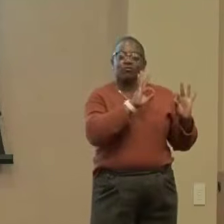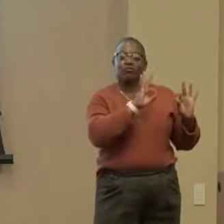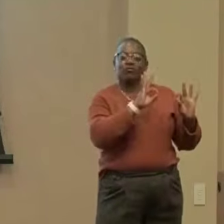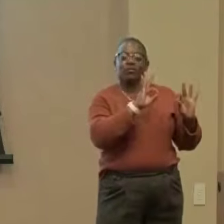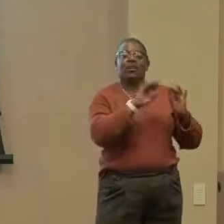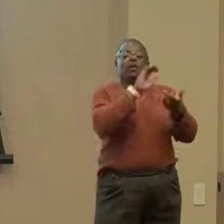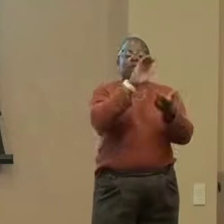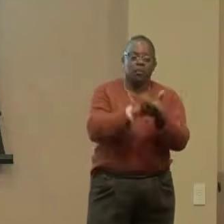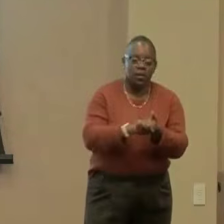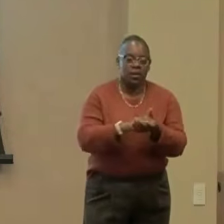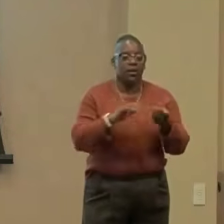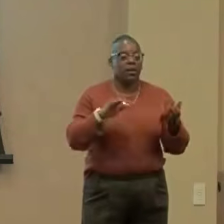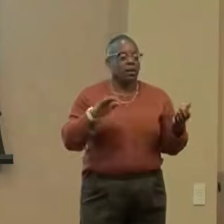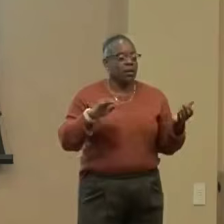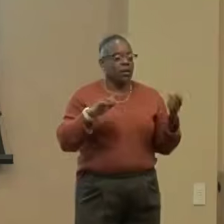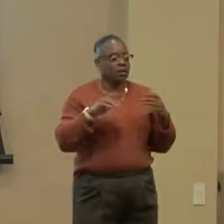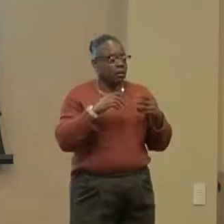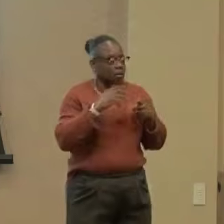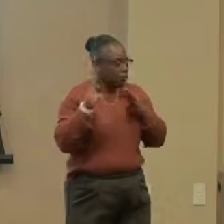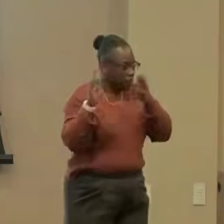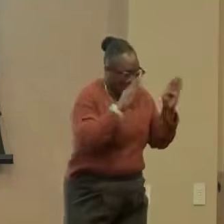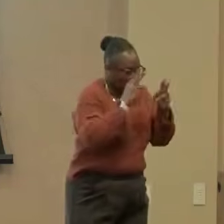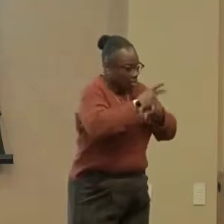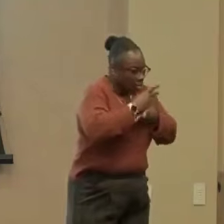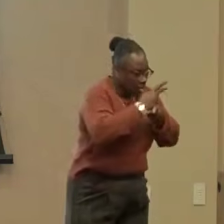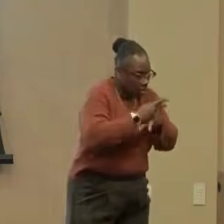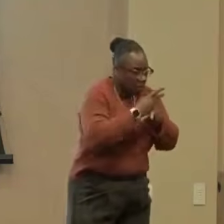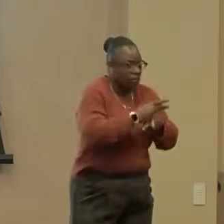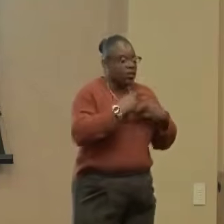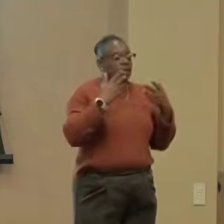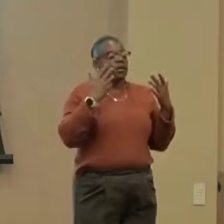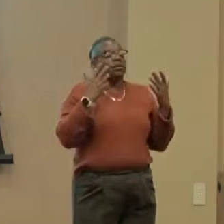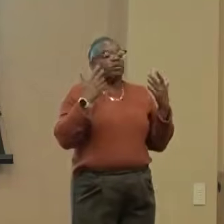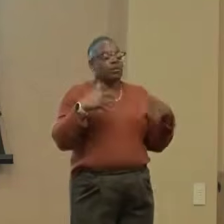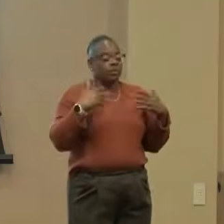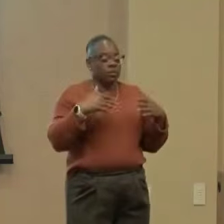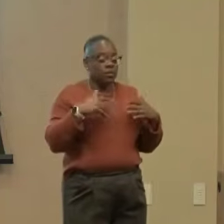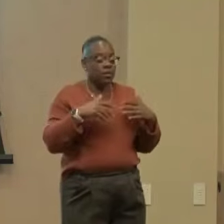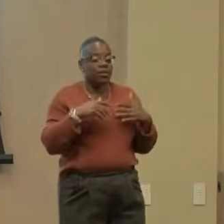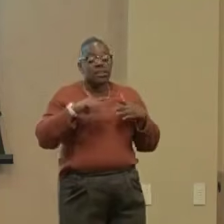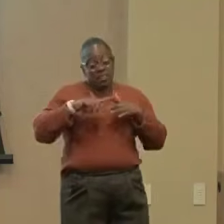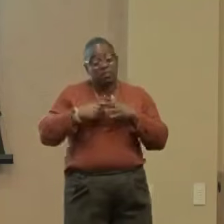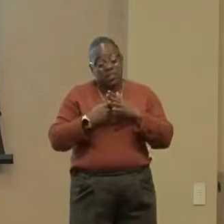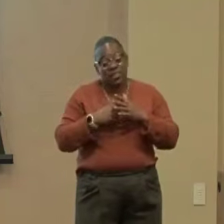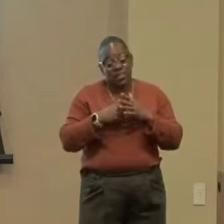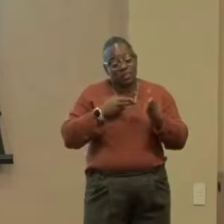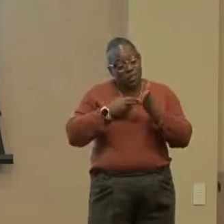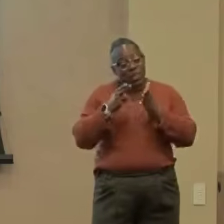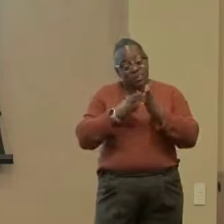to be just me taking care of her, right? In the beginning, it's a little bit hard